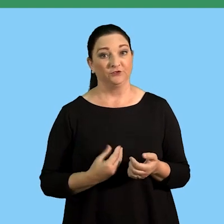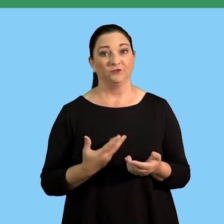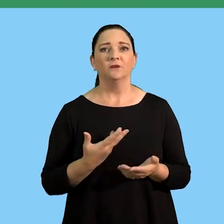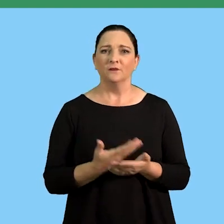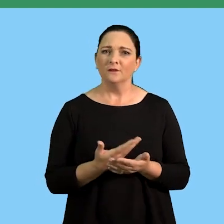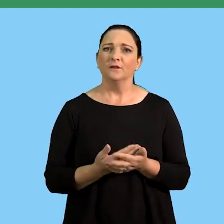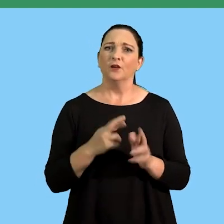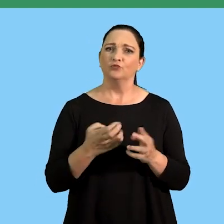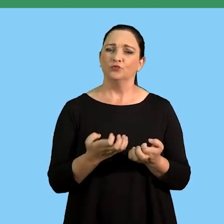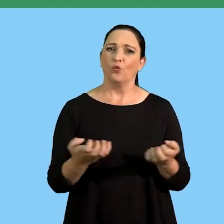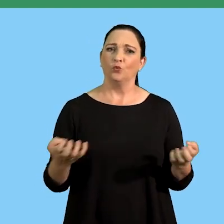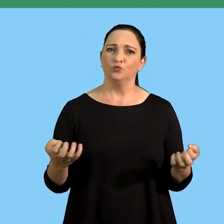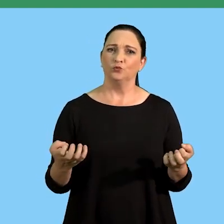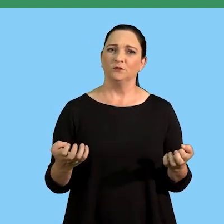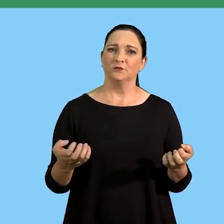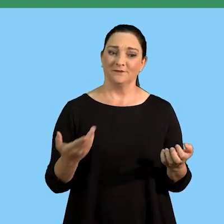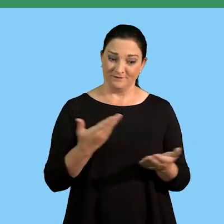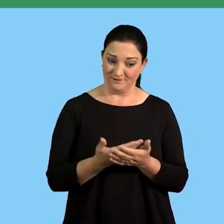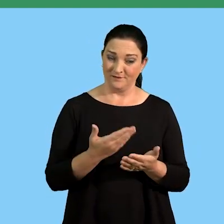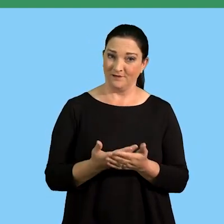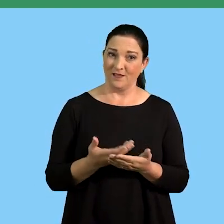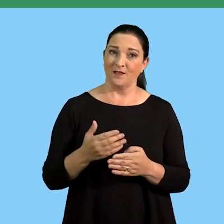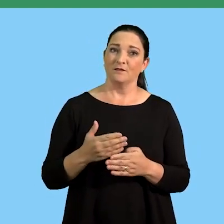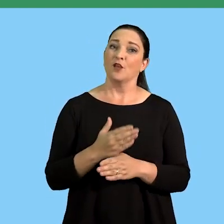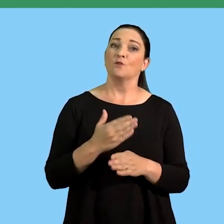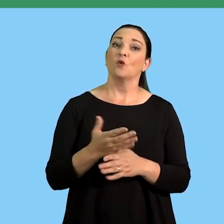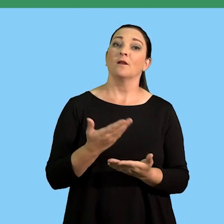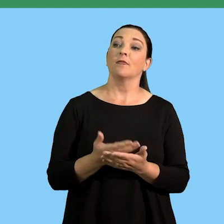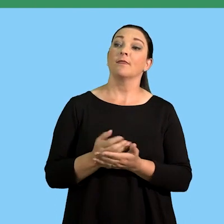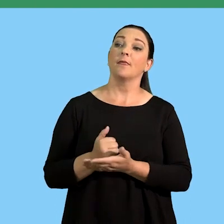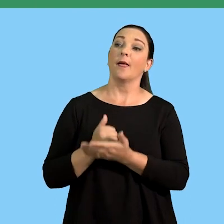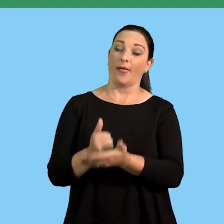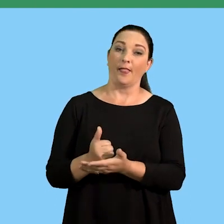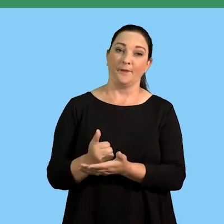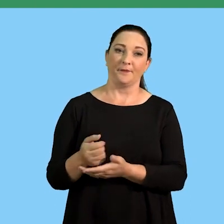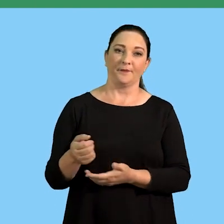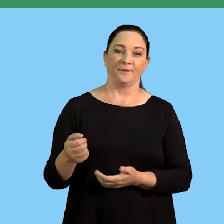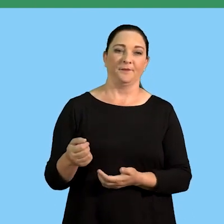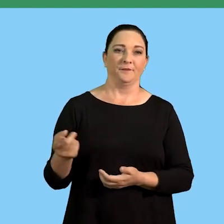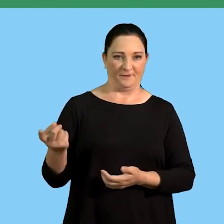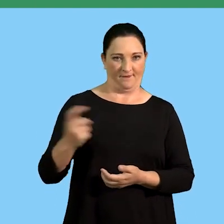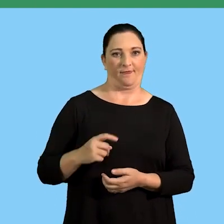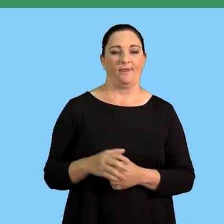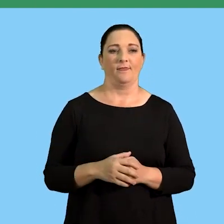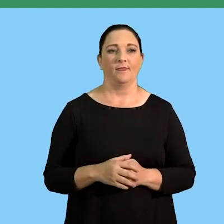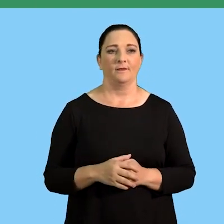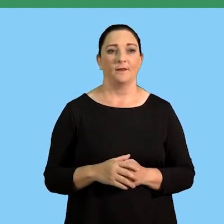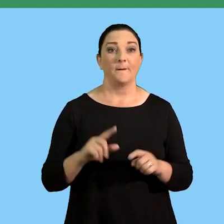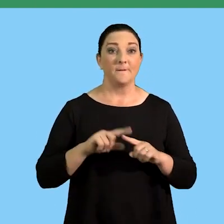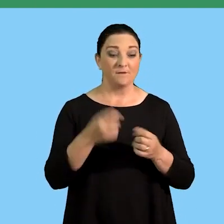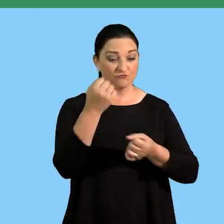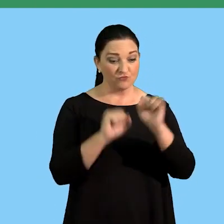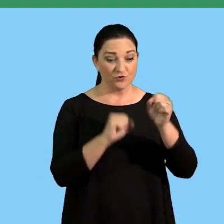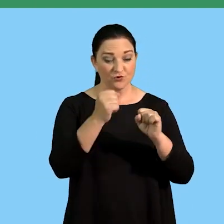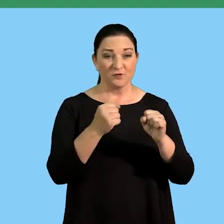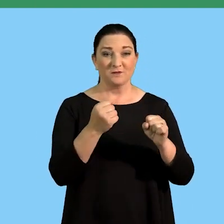is at least resources that can be used to enable that employee to get help. The business can also